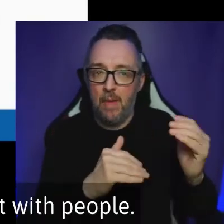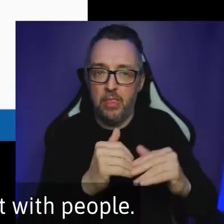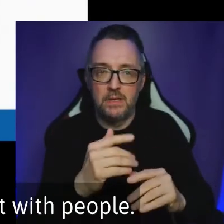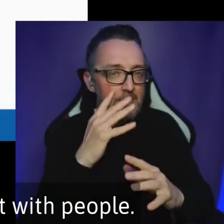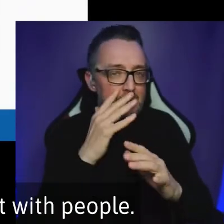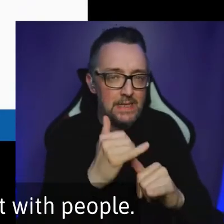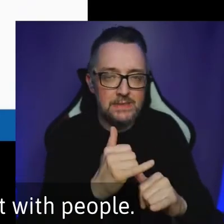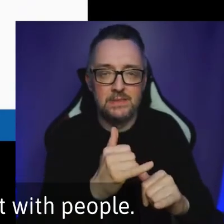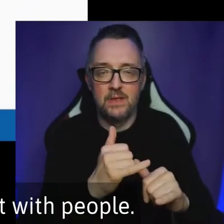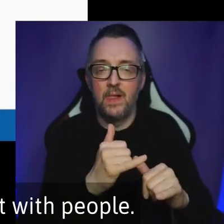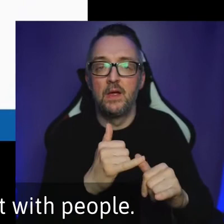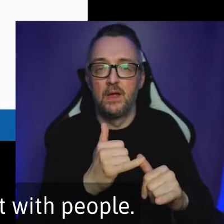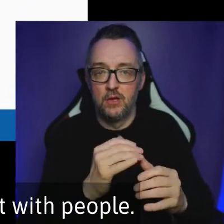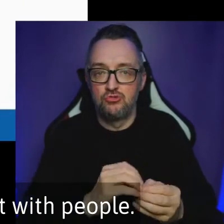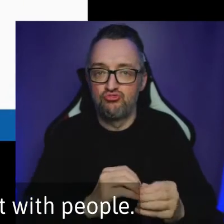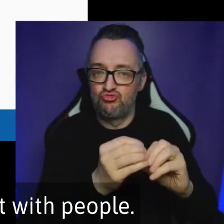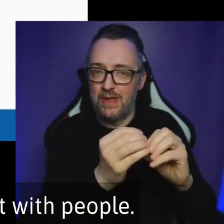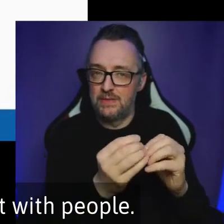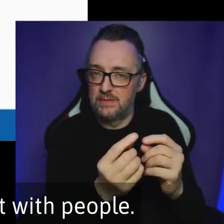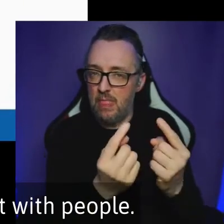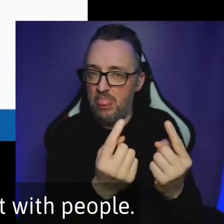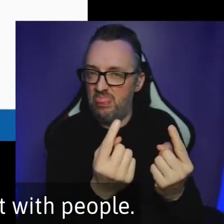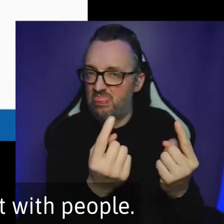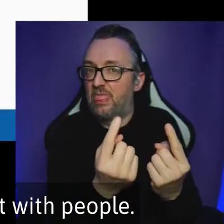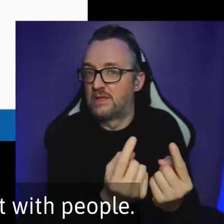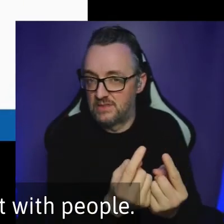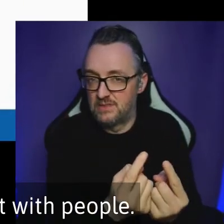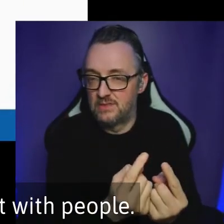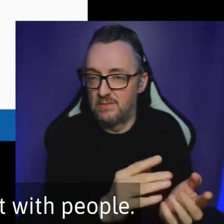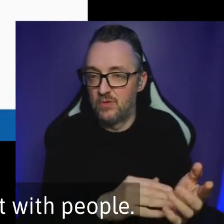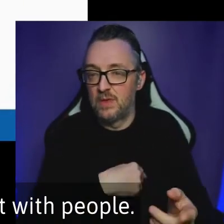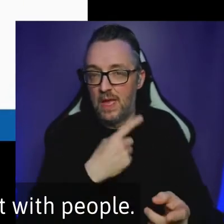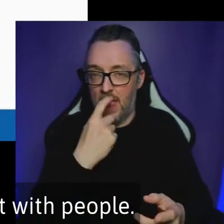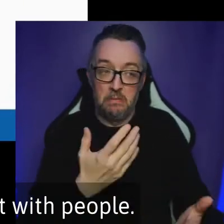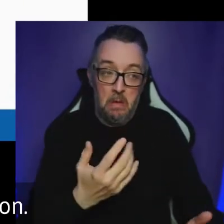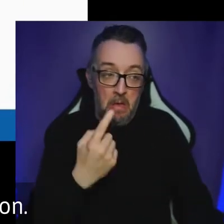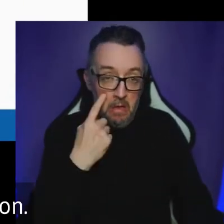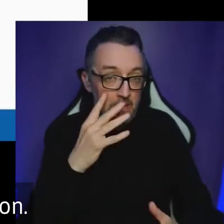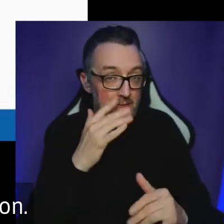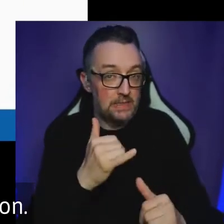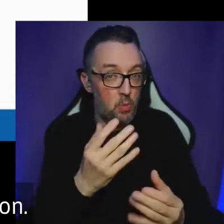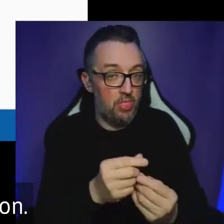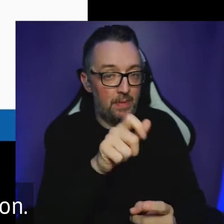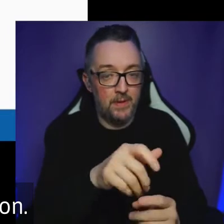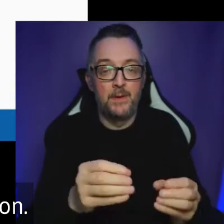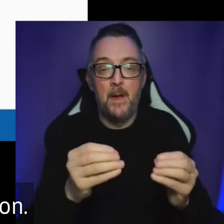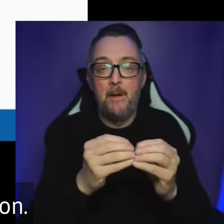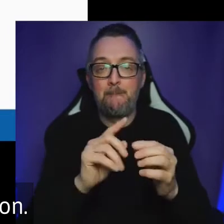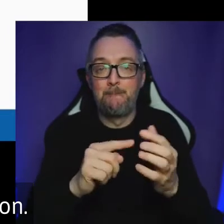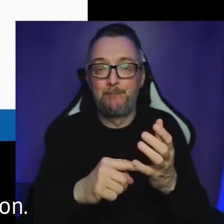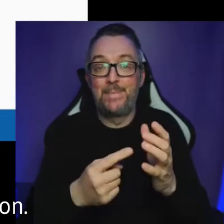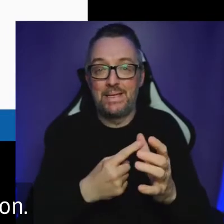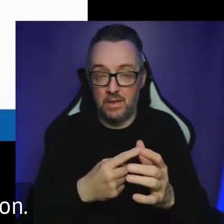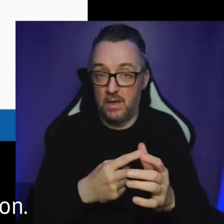prototypes and create things that we can kind of we can test with people. Beta is much more into